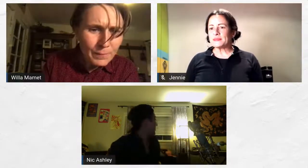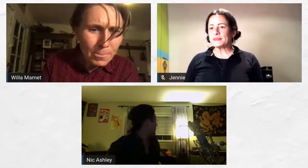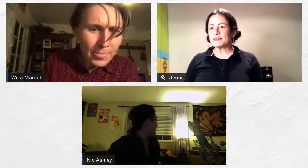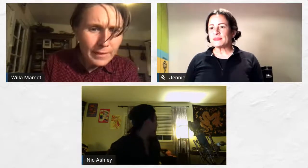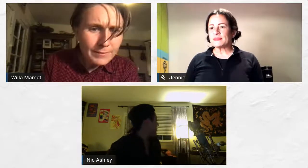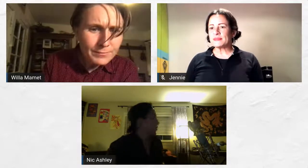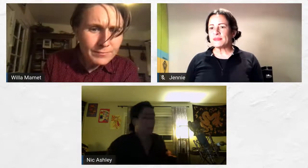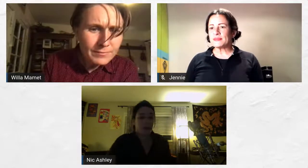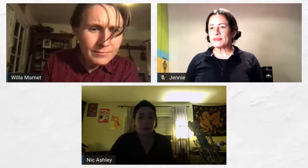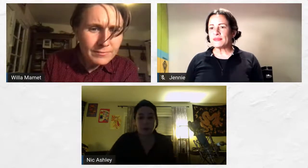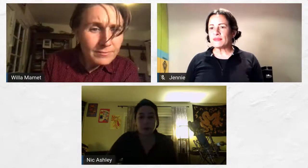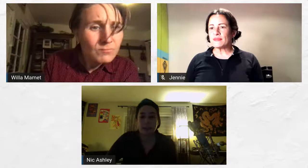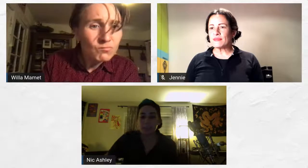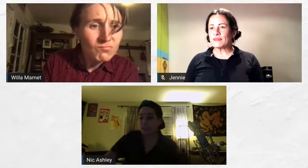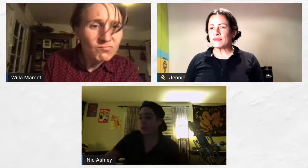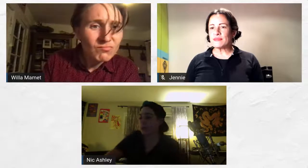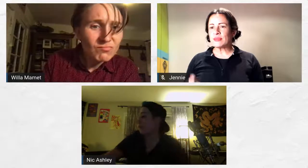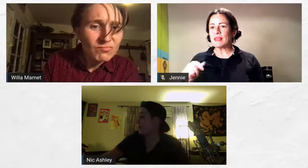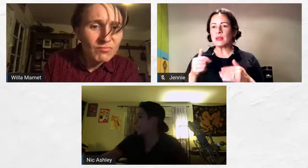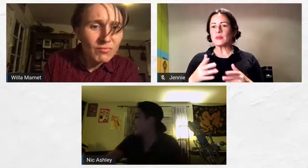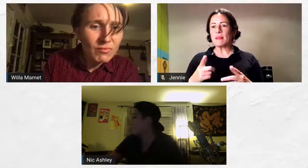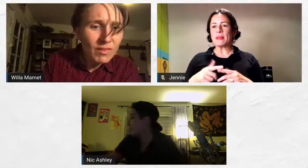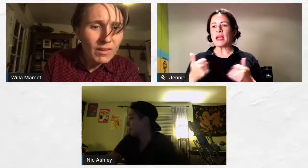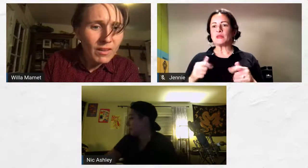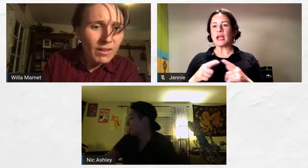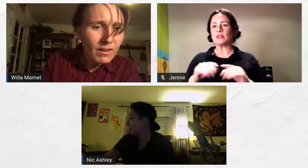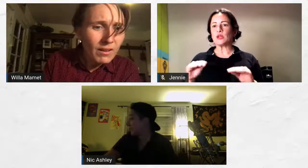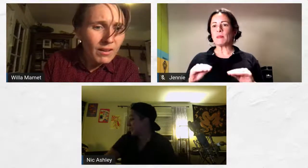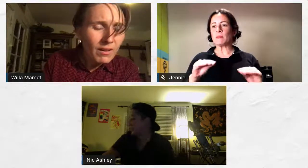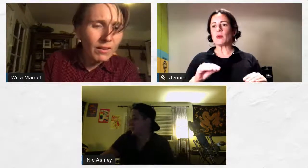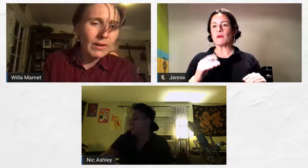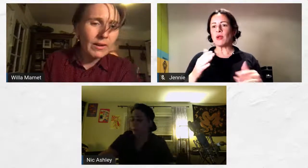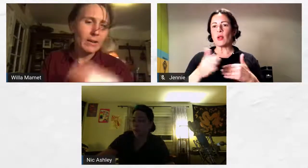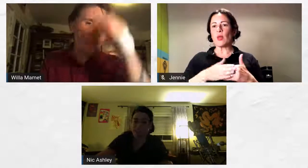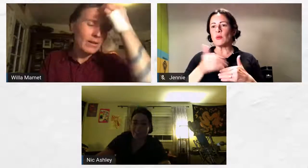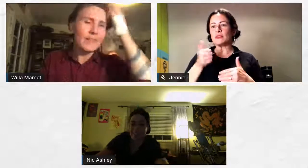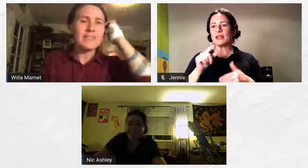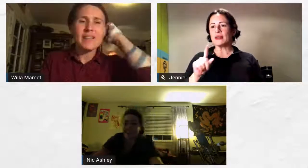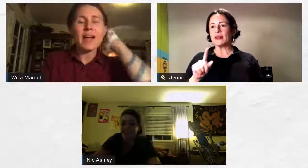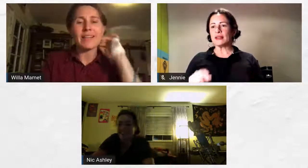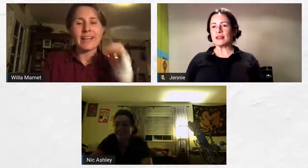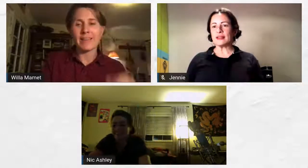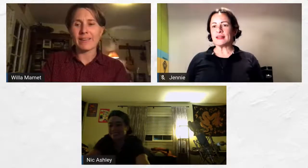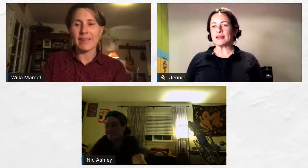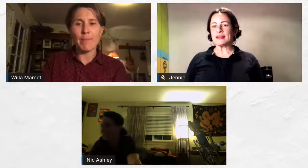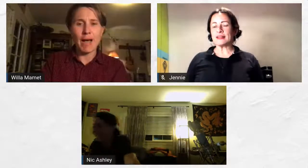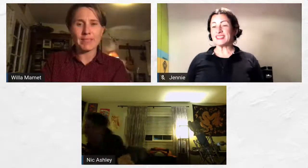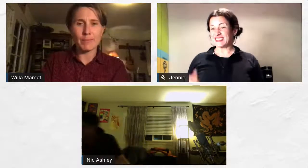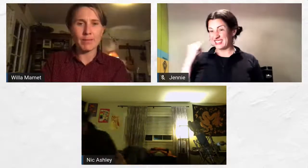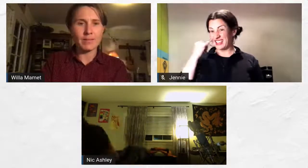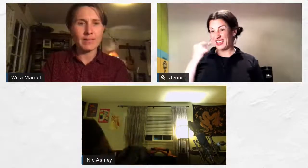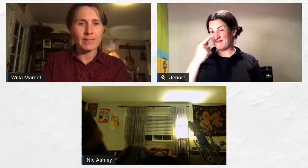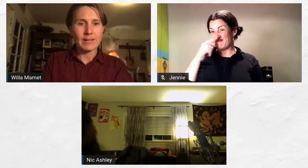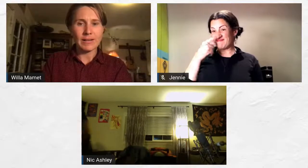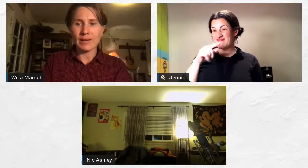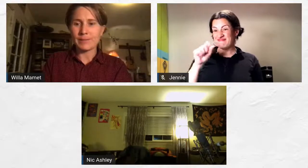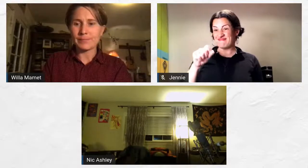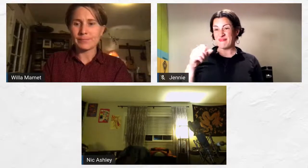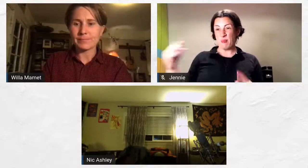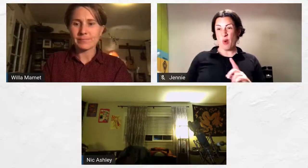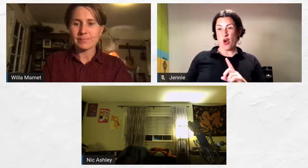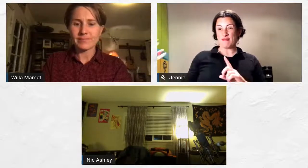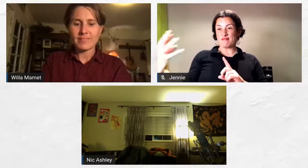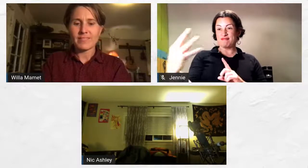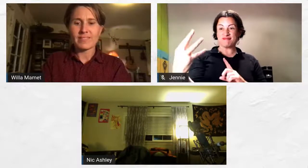room, no, but I can try and move this lamp closer. Give me Okay. Well, if it's not like impossible,